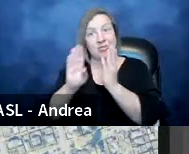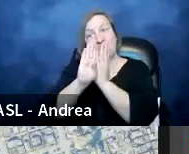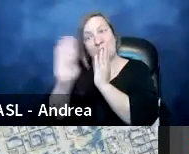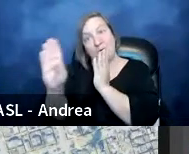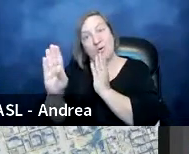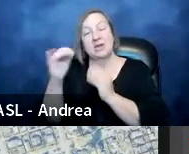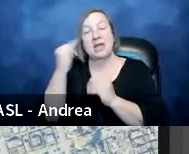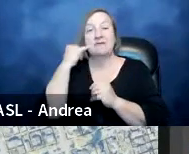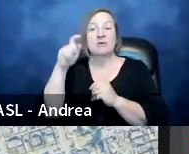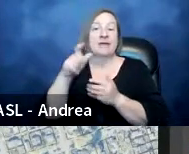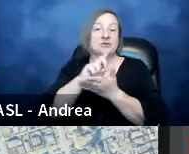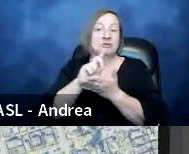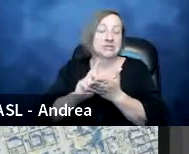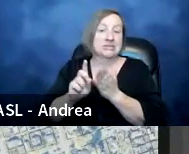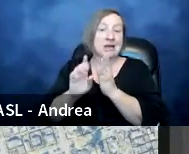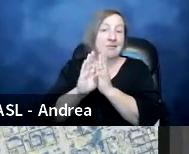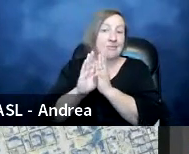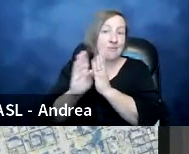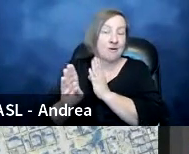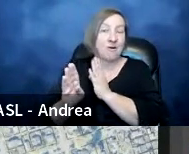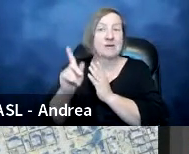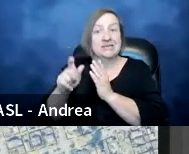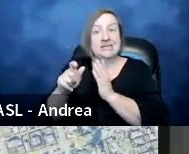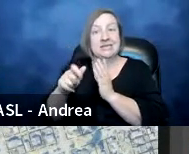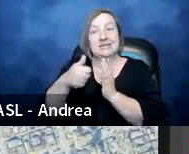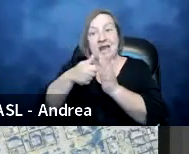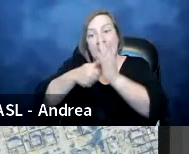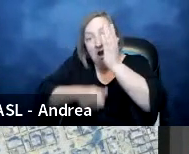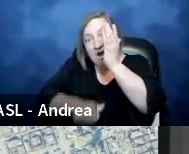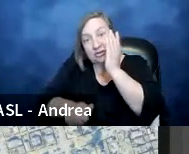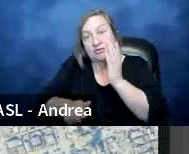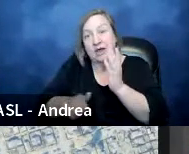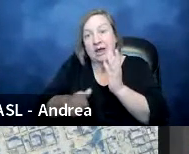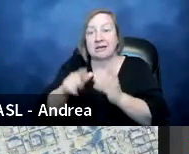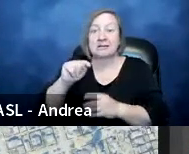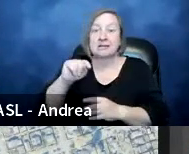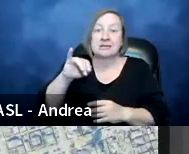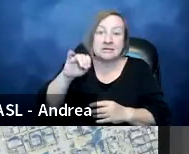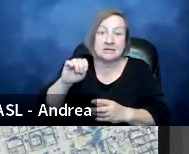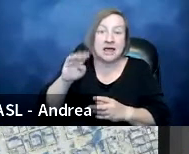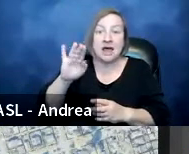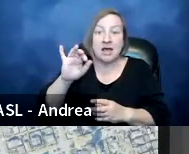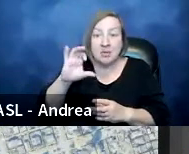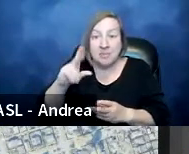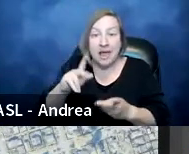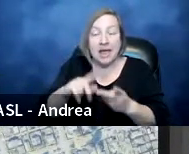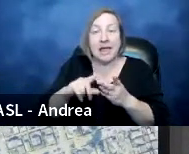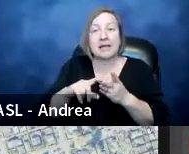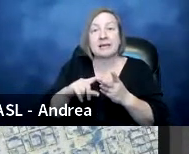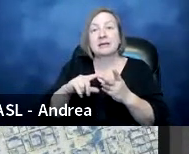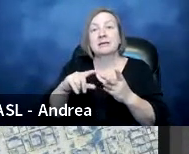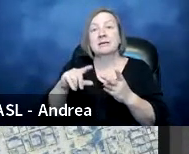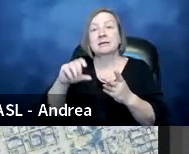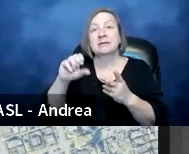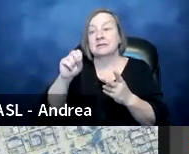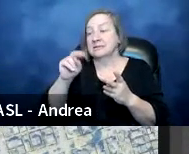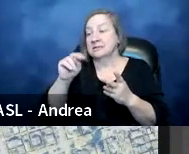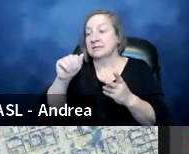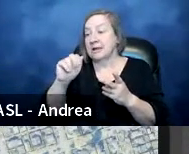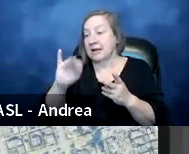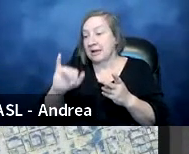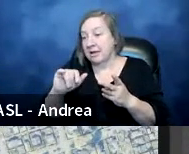have to design walls that need an underground easement with a tieback or what's called a soil nail or big straps, anchors